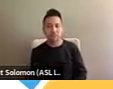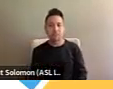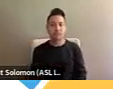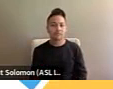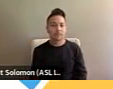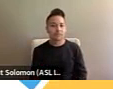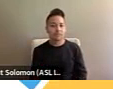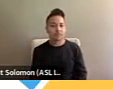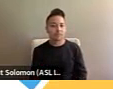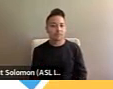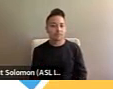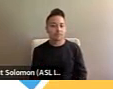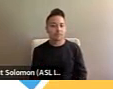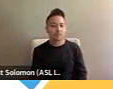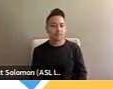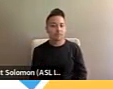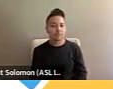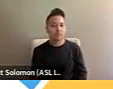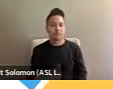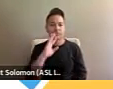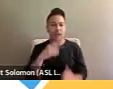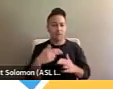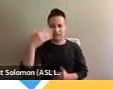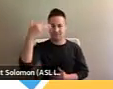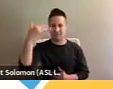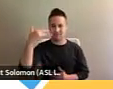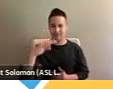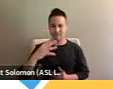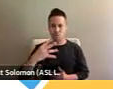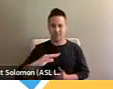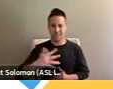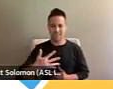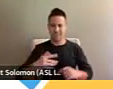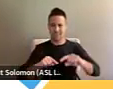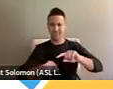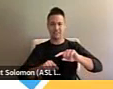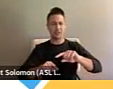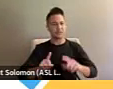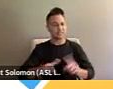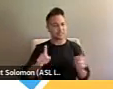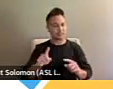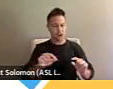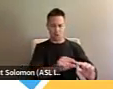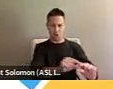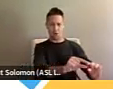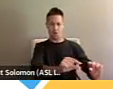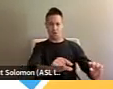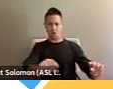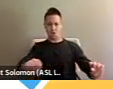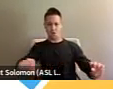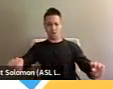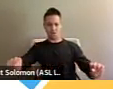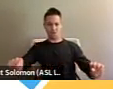The 3, 4th, and 5th ones. What's the difference between them again? All the boxes are checked the same. The 4th and